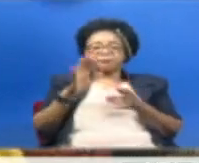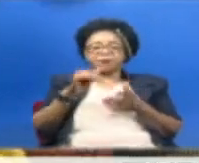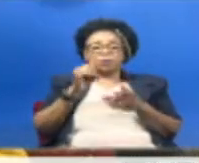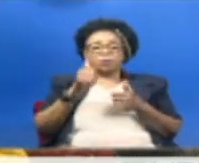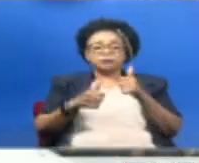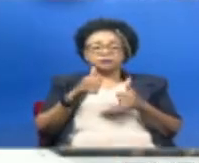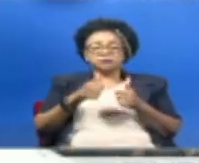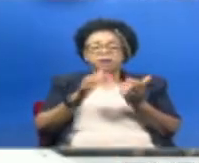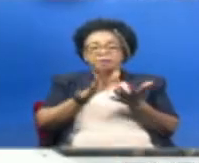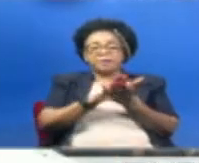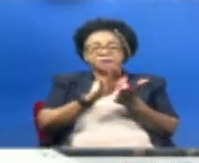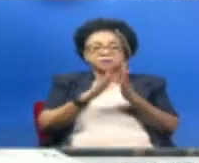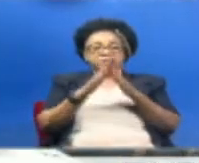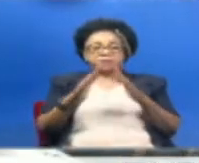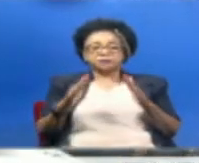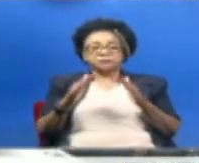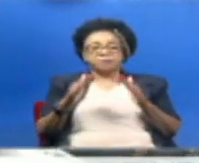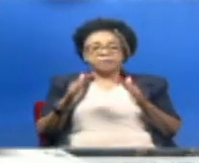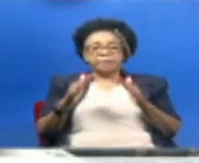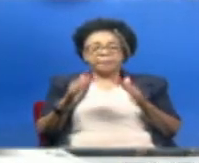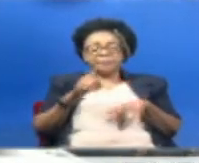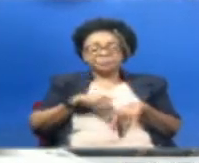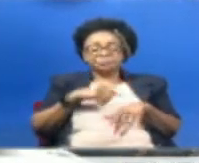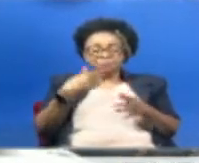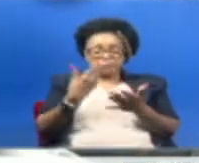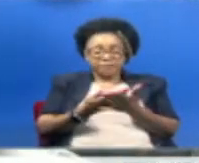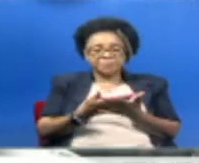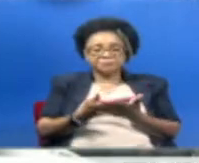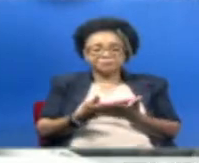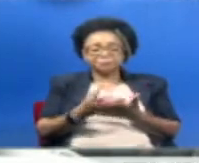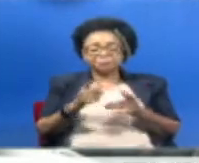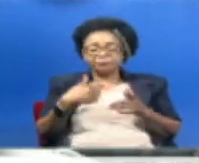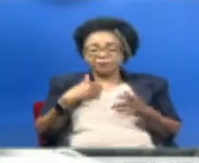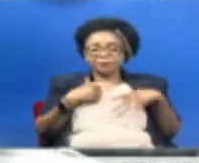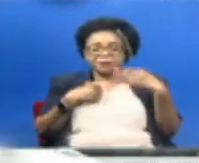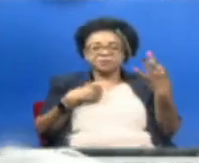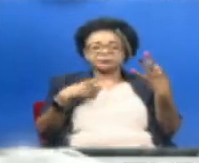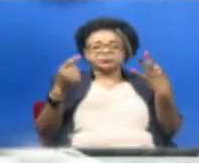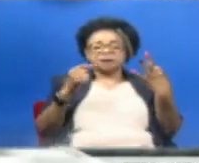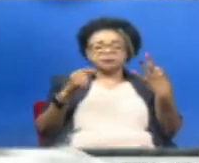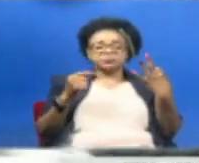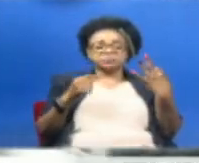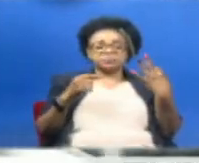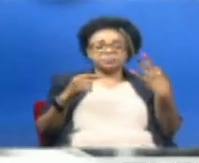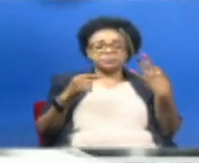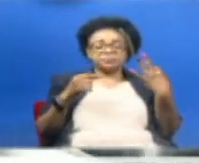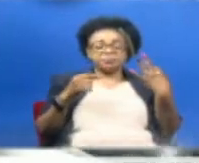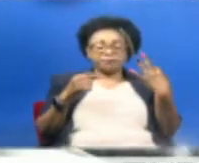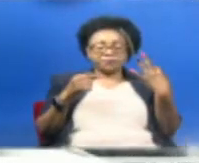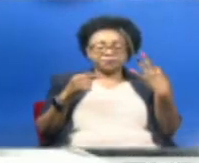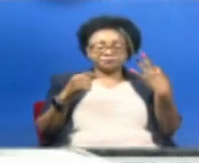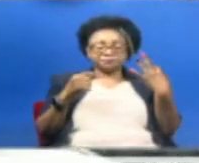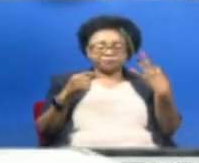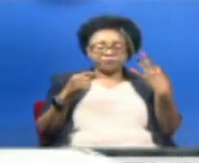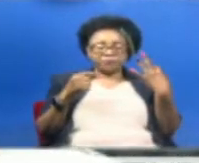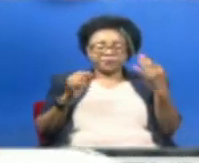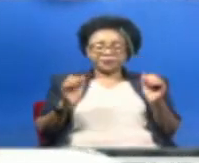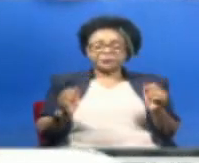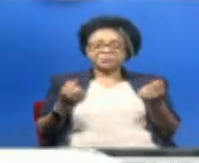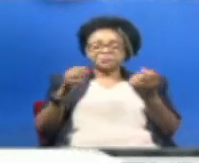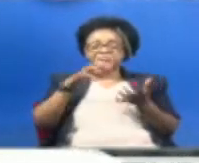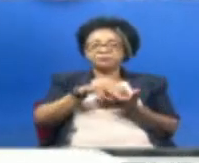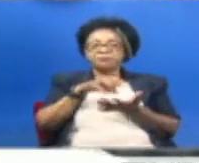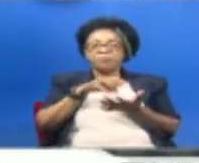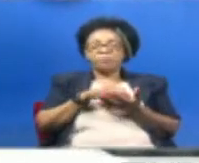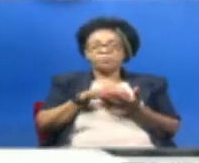the house. Sasa kufika hapa, there is a great challenge in traveling to save the situation.